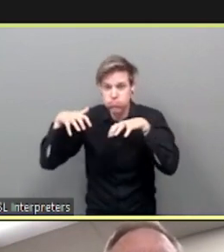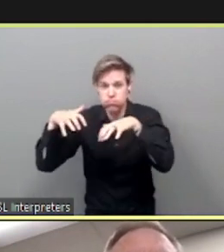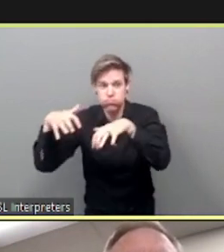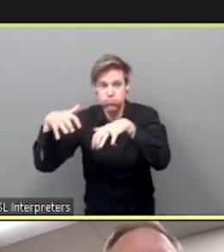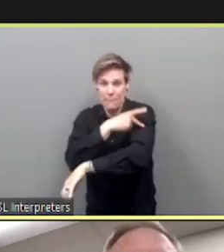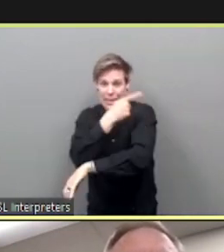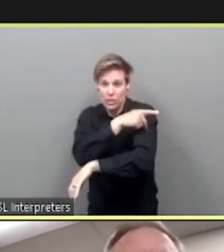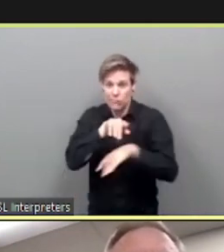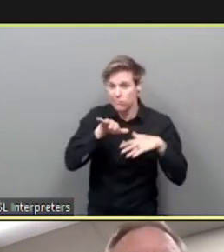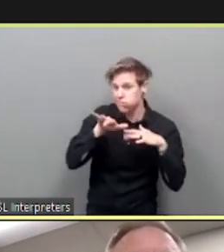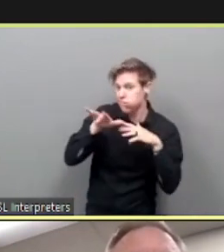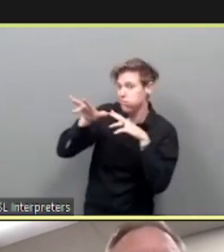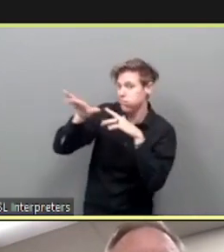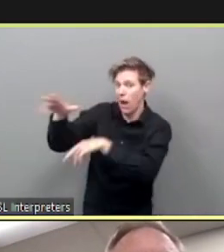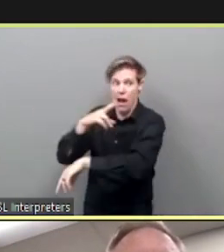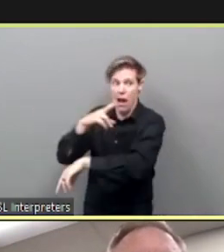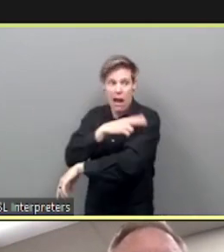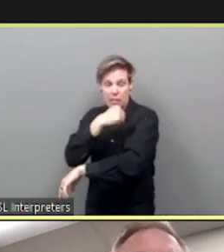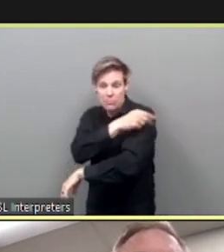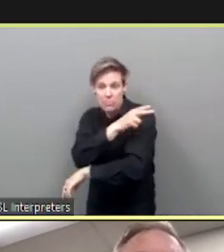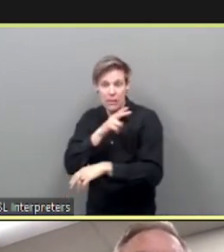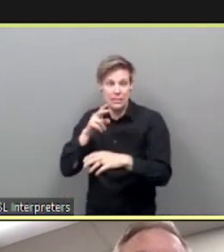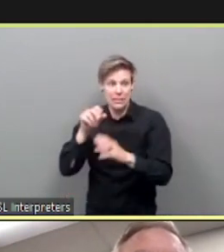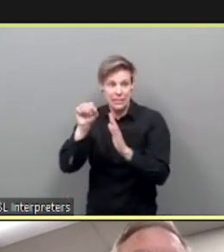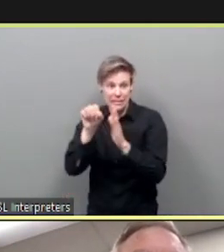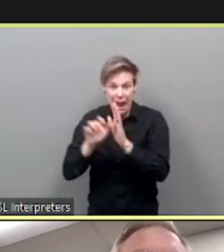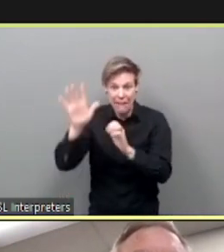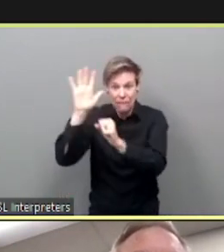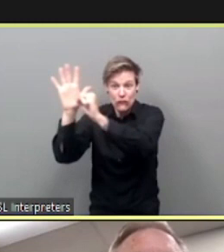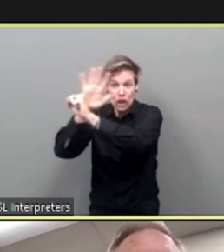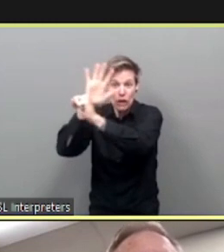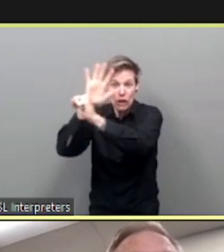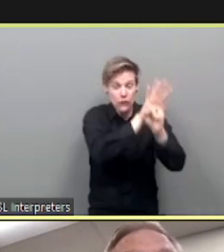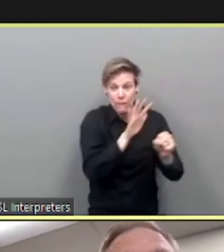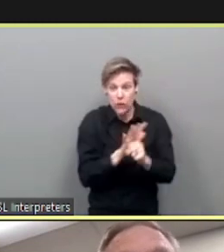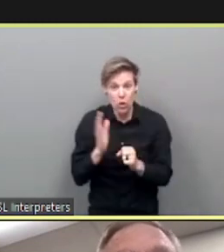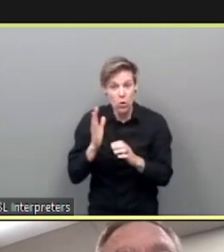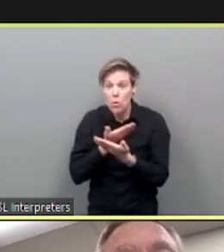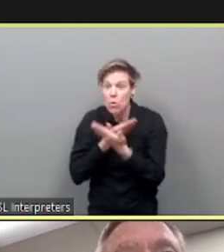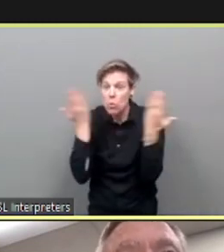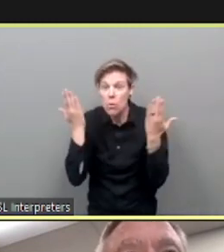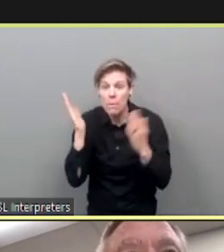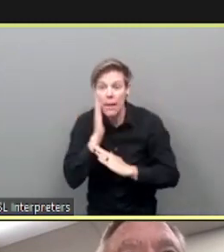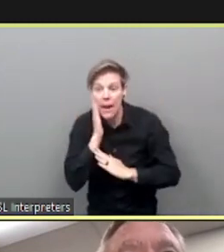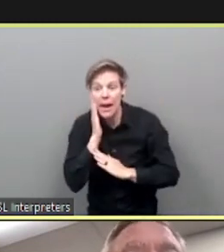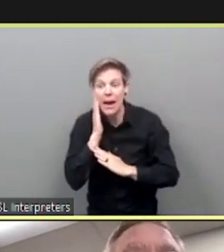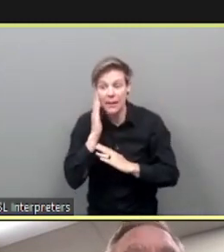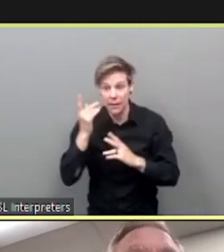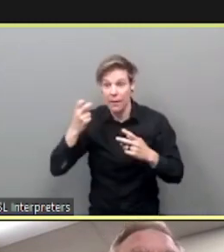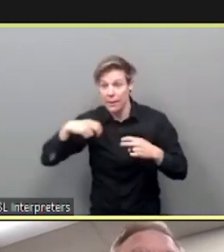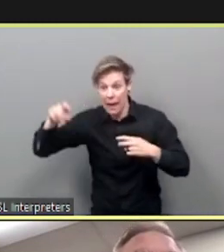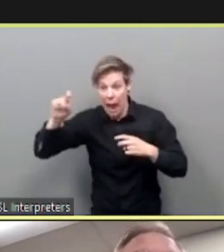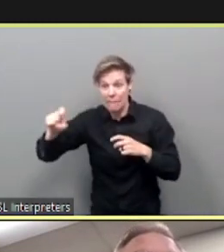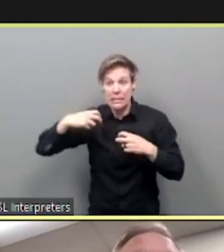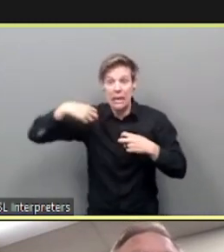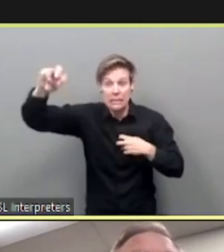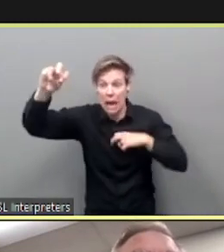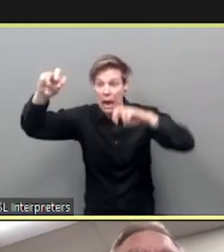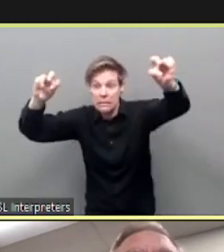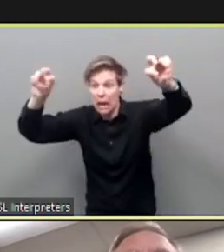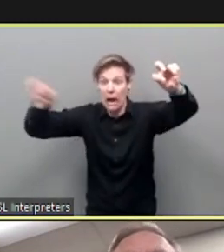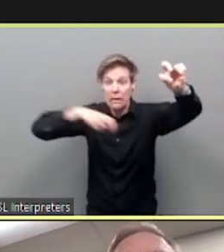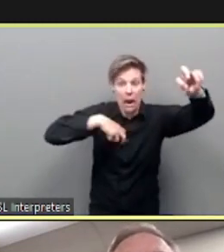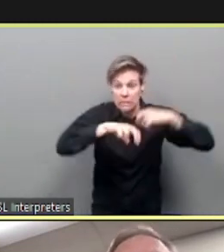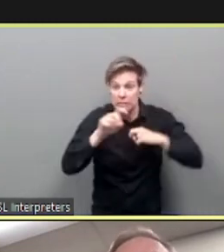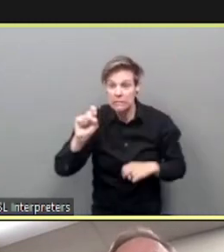the ones filling up all of our hospital beds and ICU beds? So this is a snapshot set of data, and I'll start